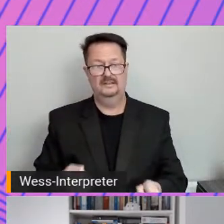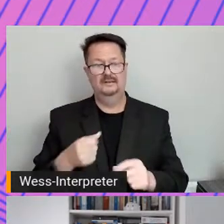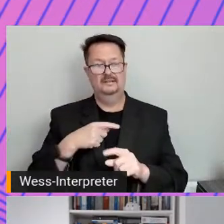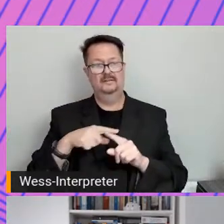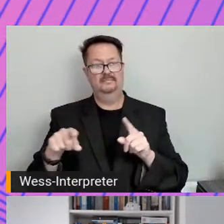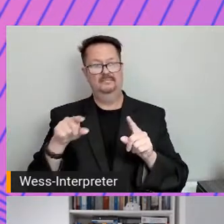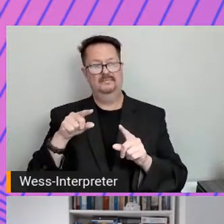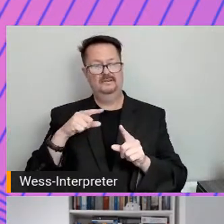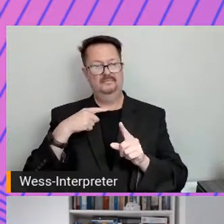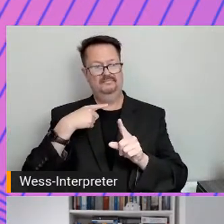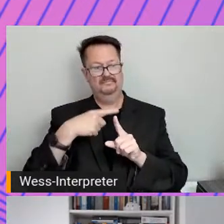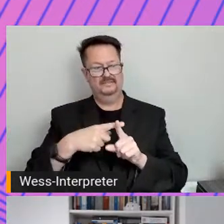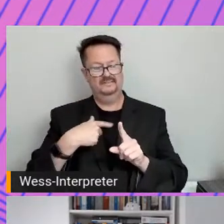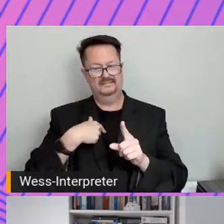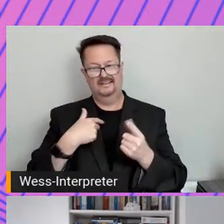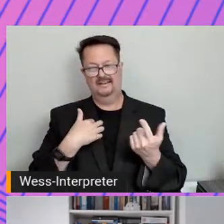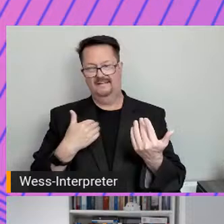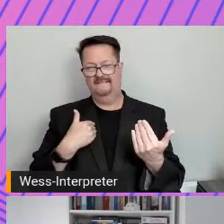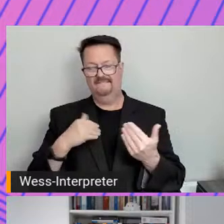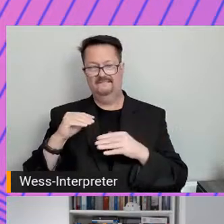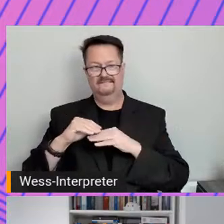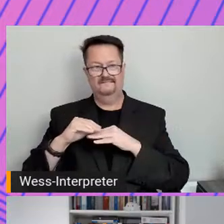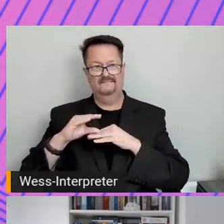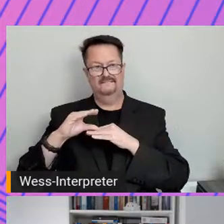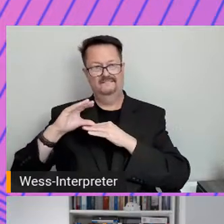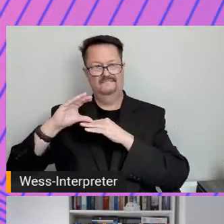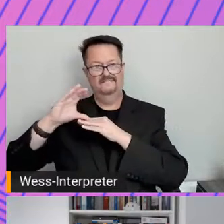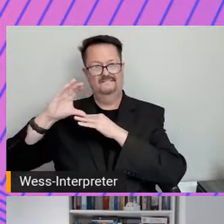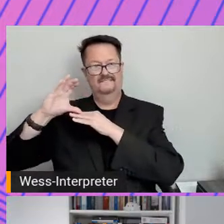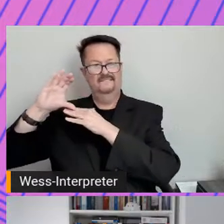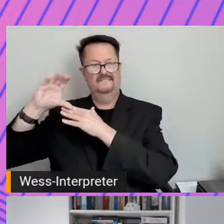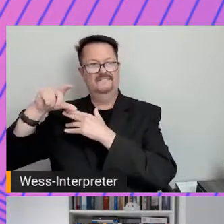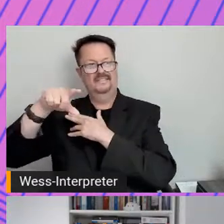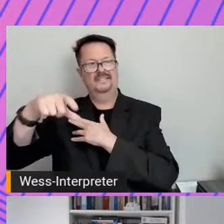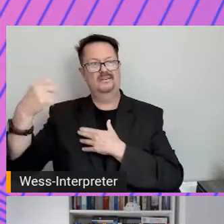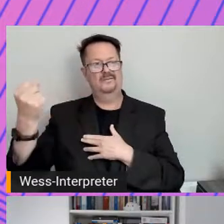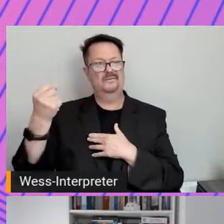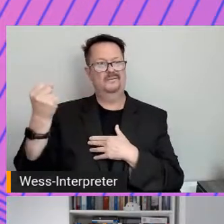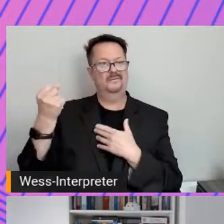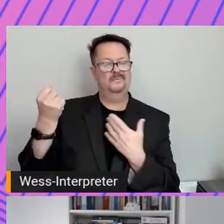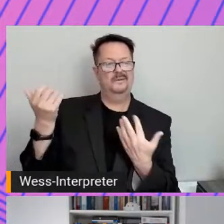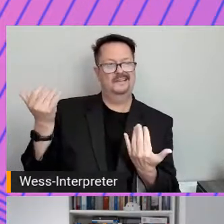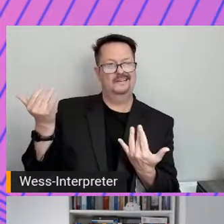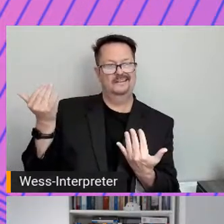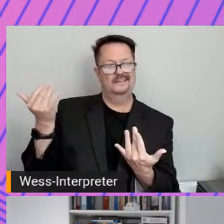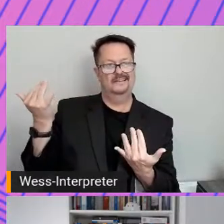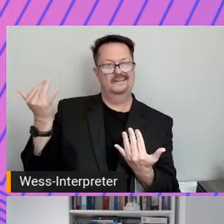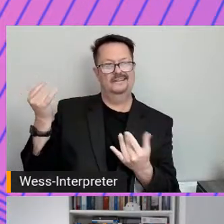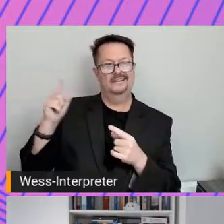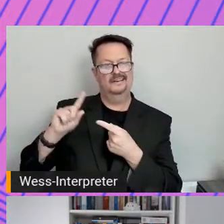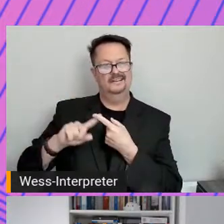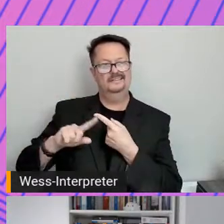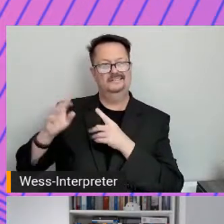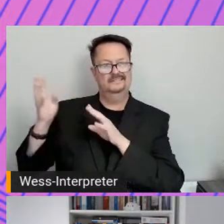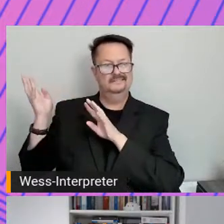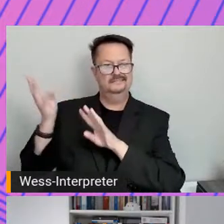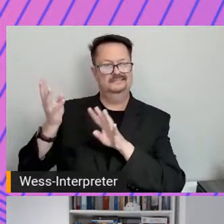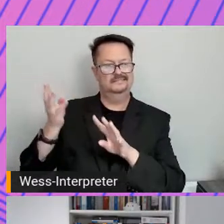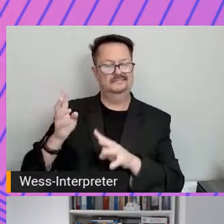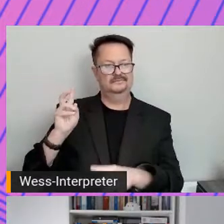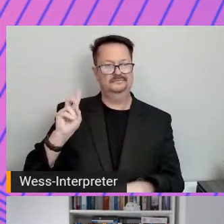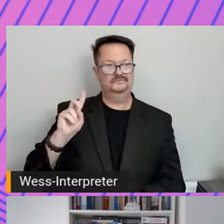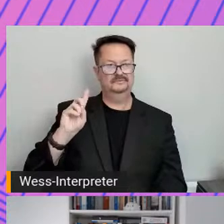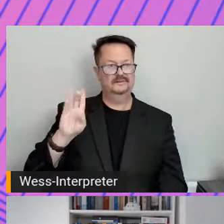different Lambda functions that are stacked up, and most of them are spending the vast majority of their time just waiting on a downstream call to a database or to